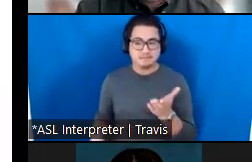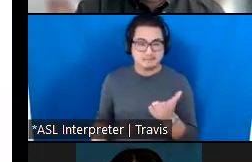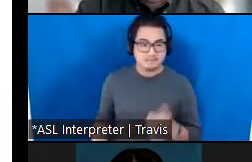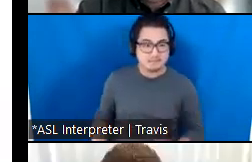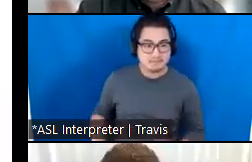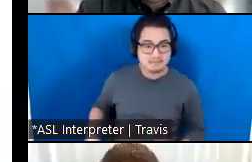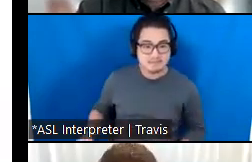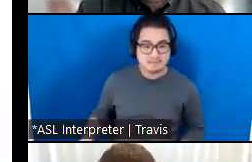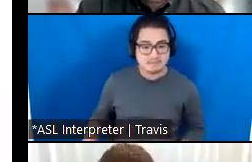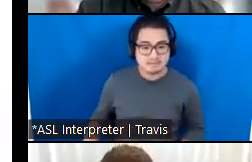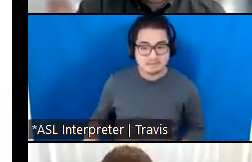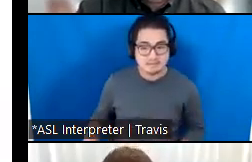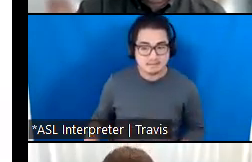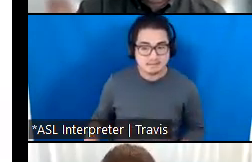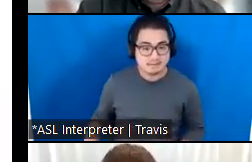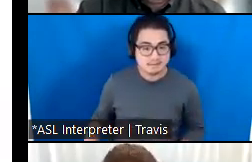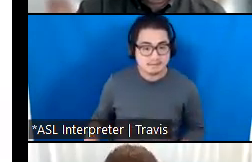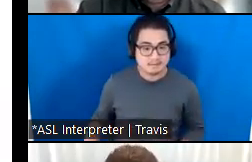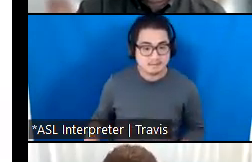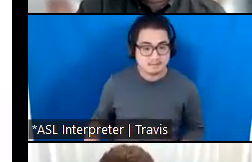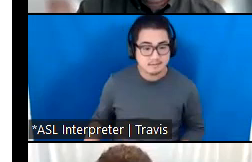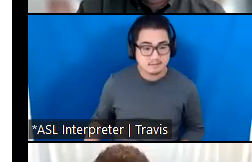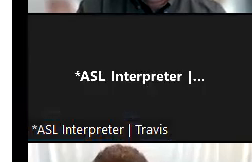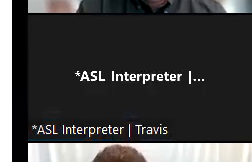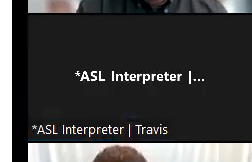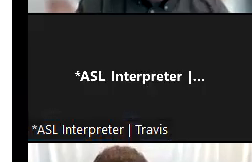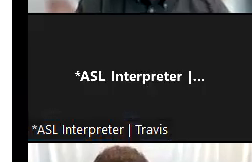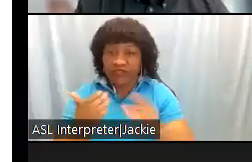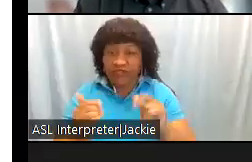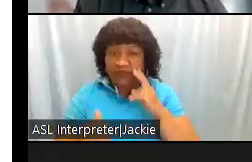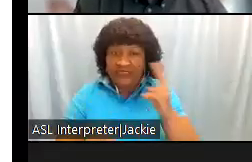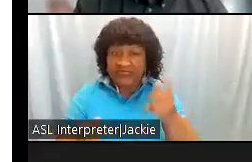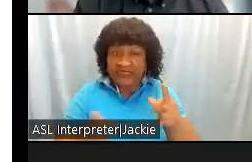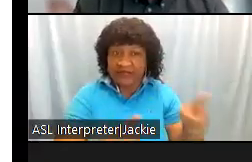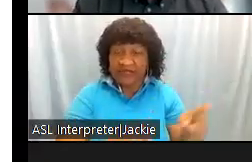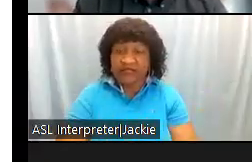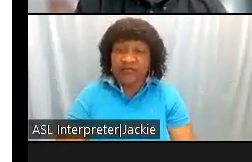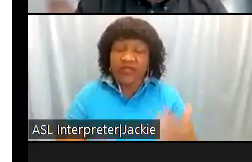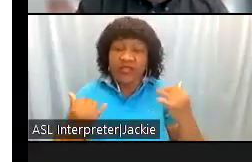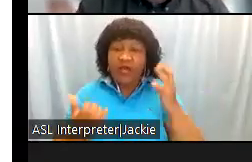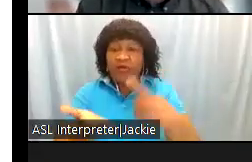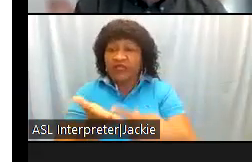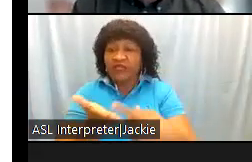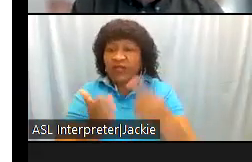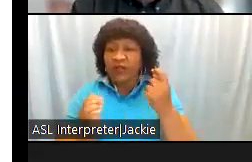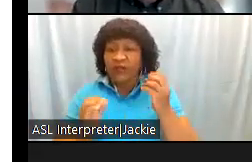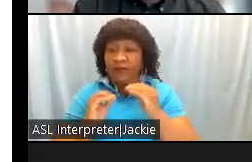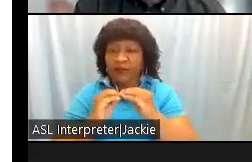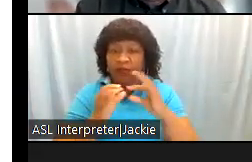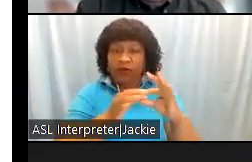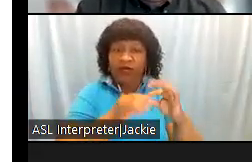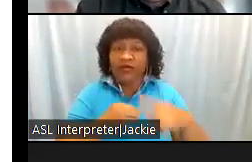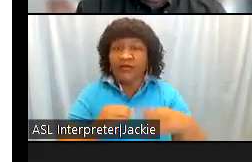that is kind of an important factor. I do want to cover a little bit here also